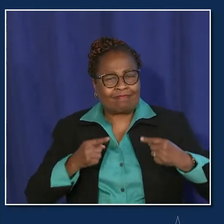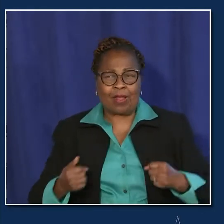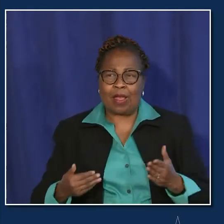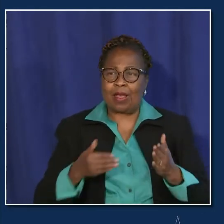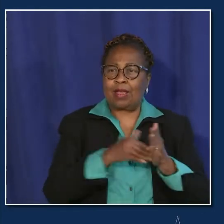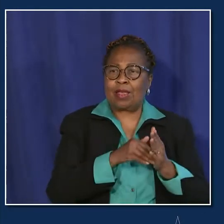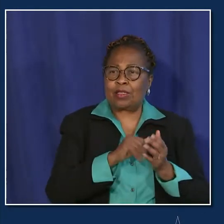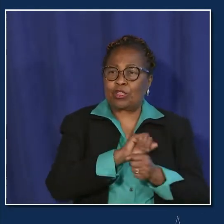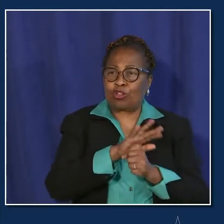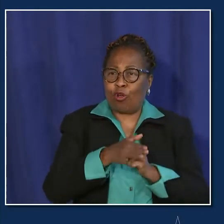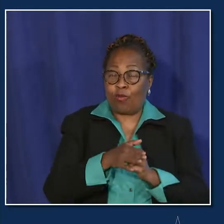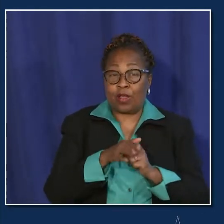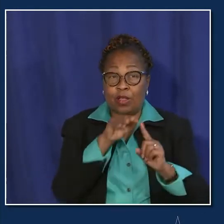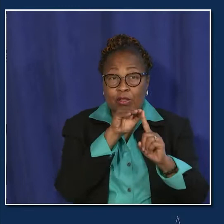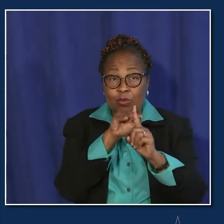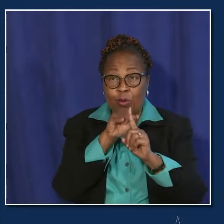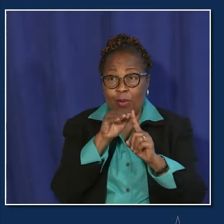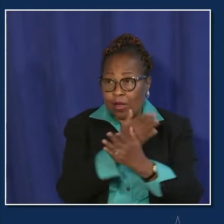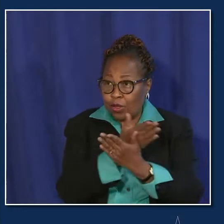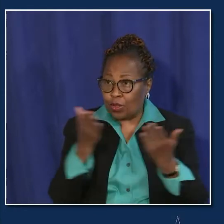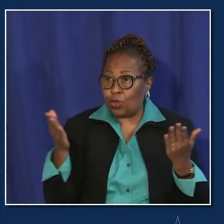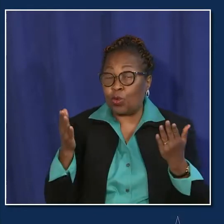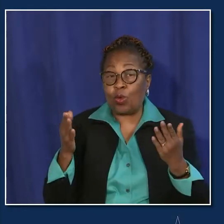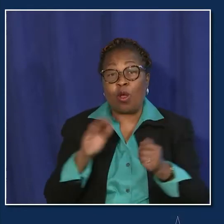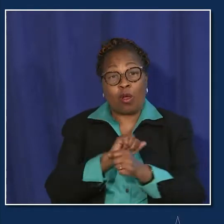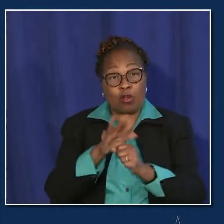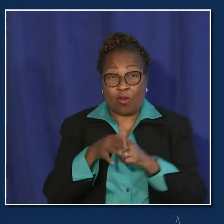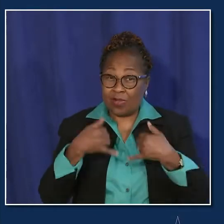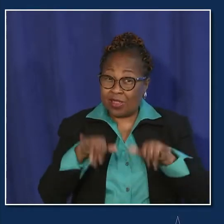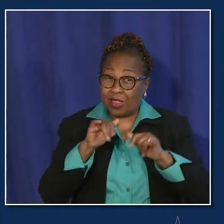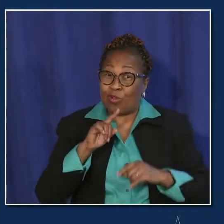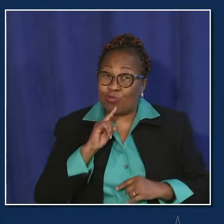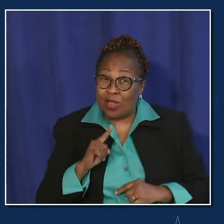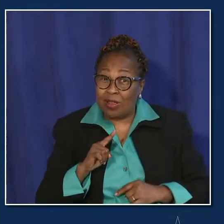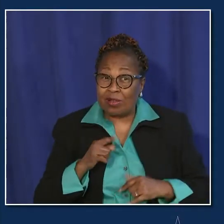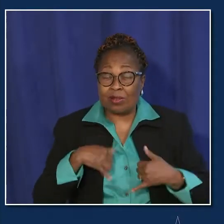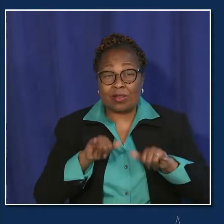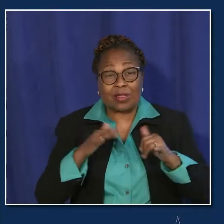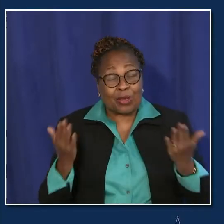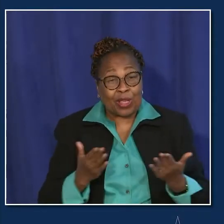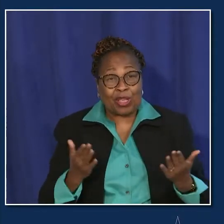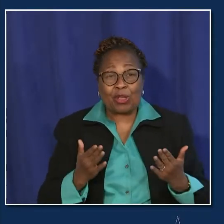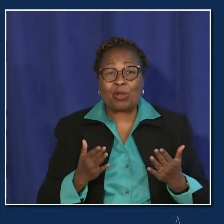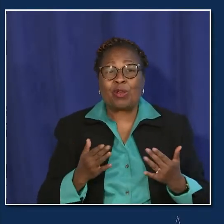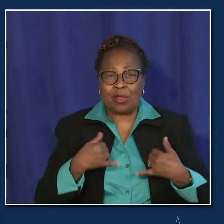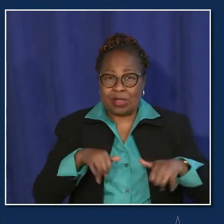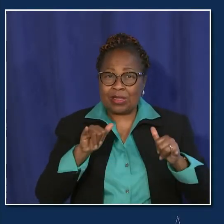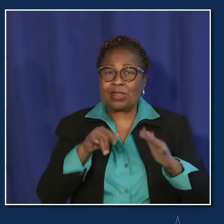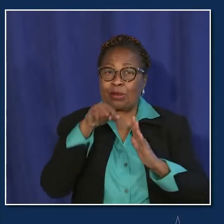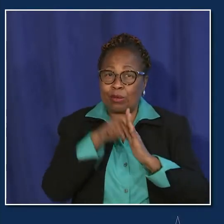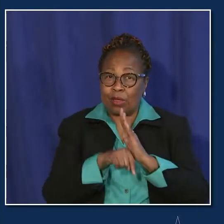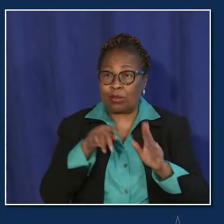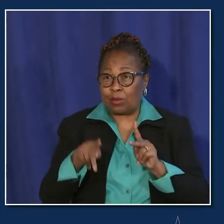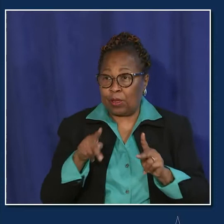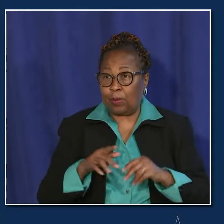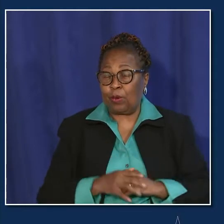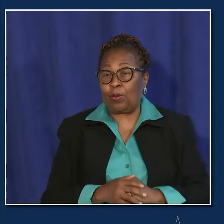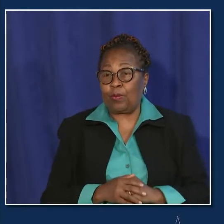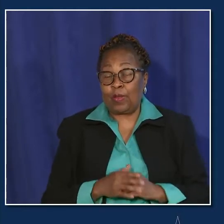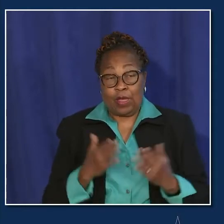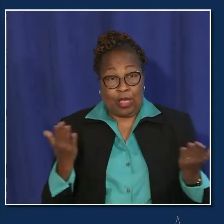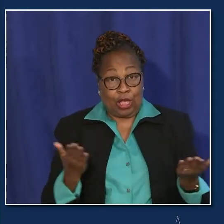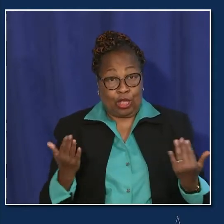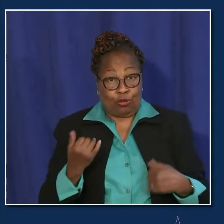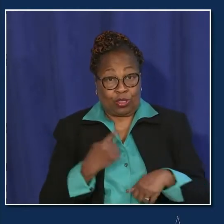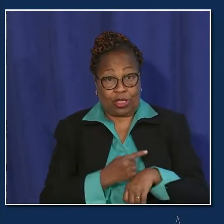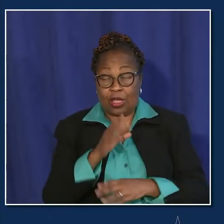and to remind the public that COVID-19 is still real, is still present, and is still deadly. With me here today are